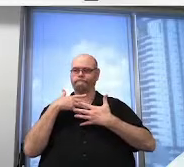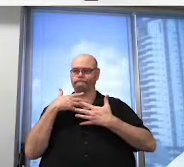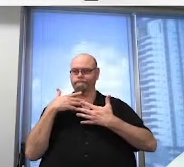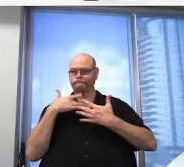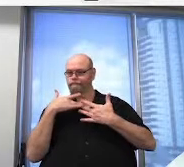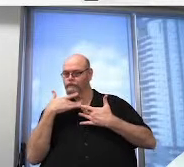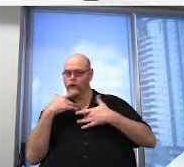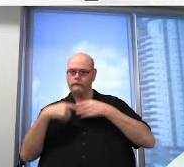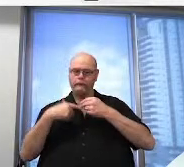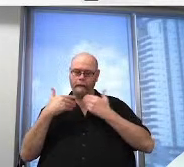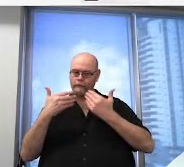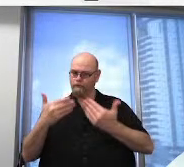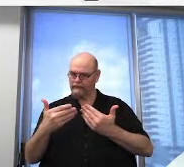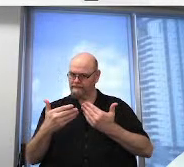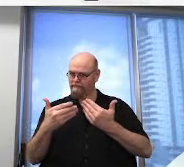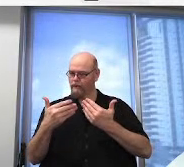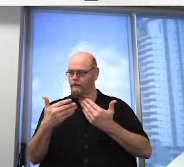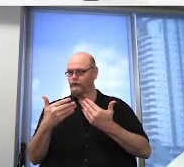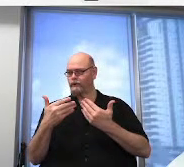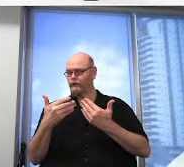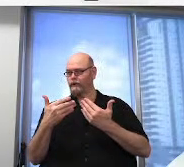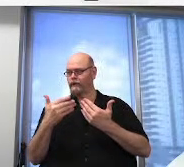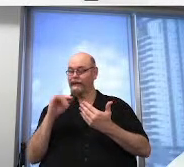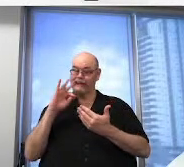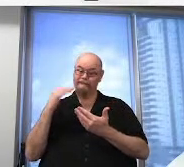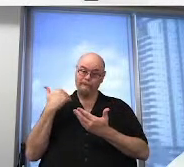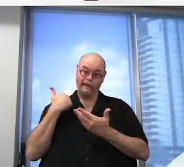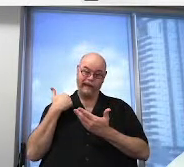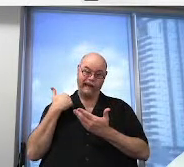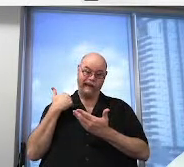progressing it forward. If we had